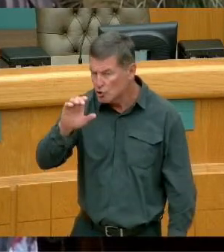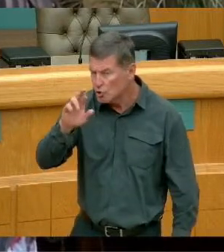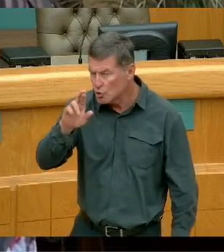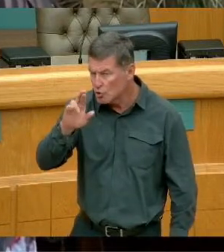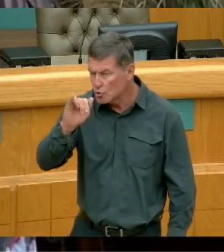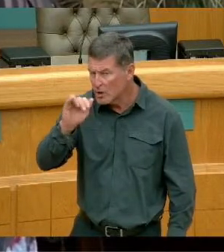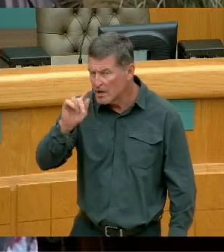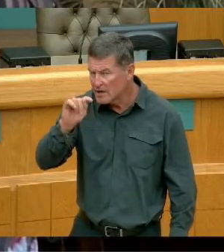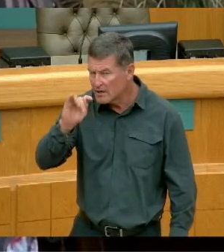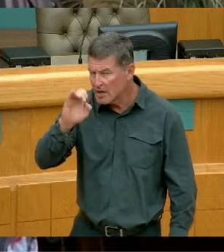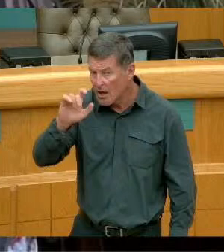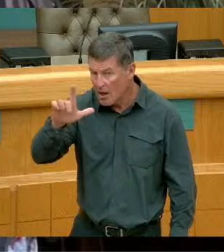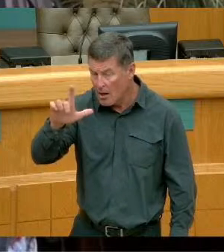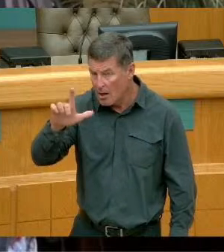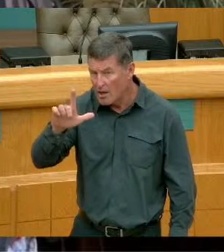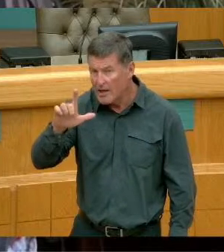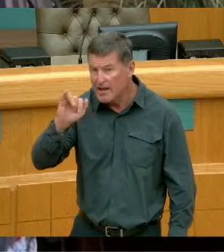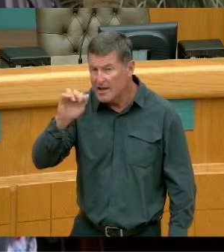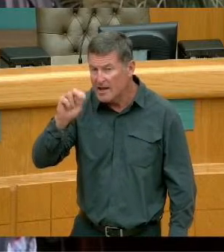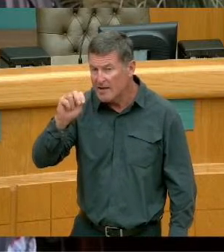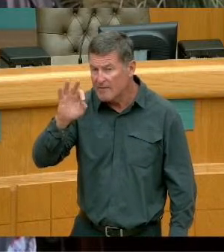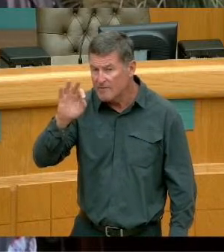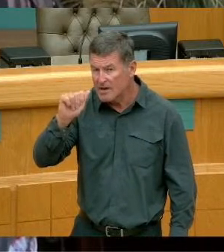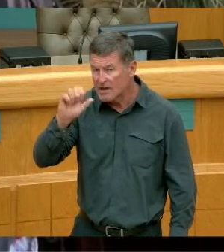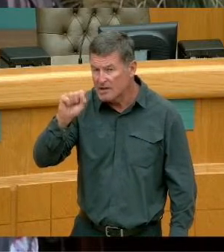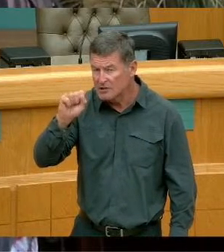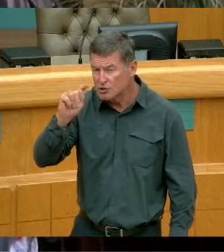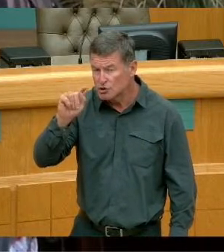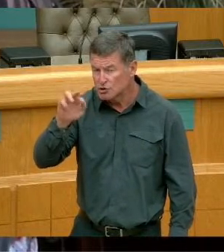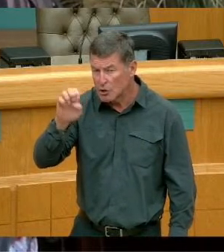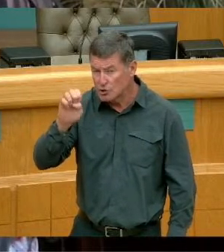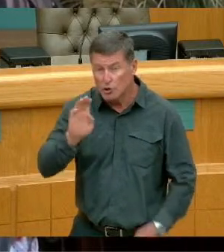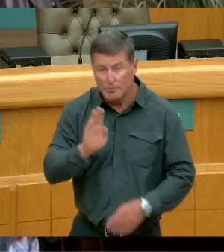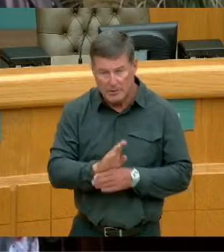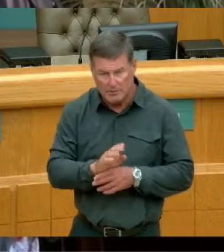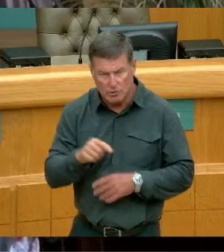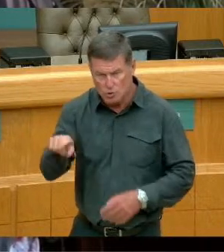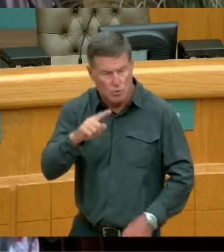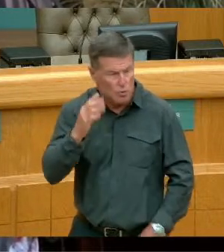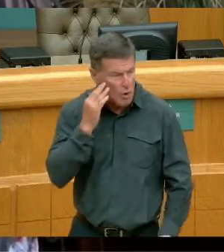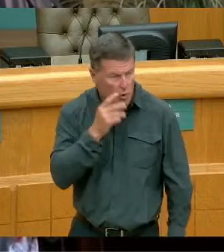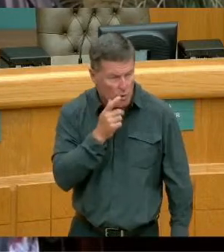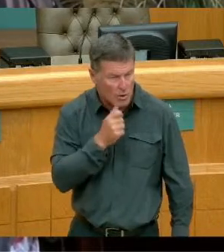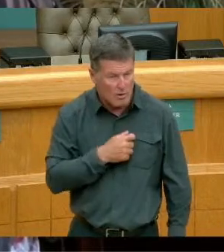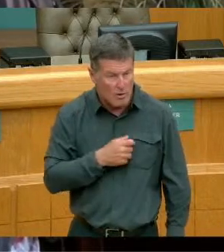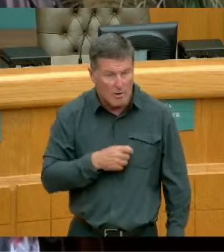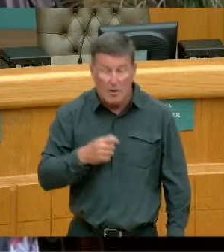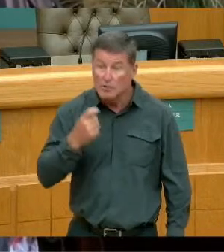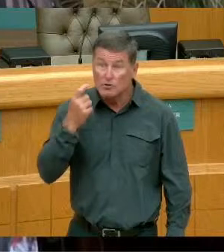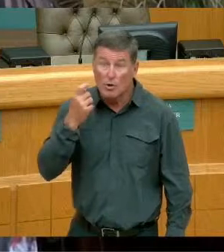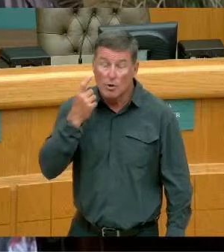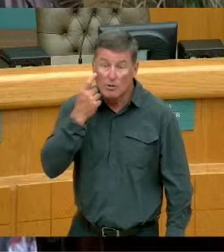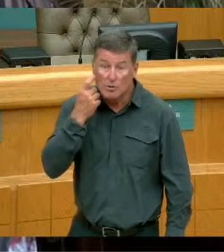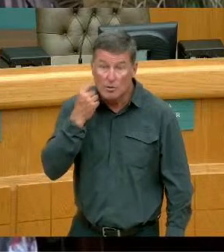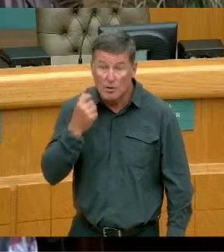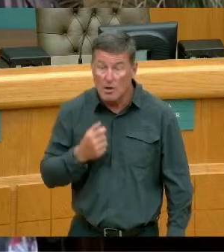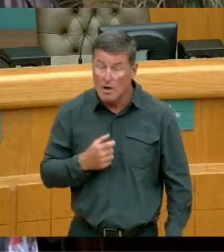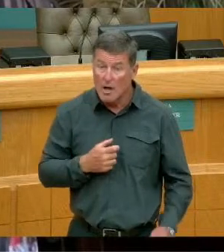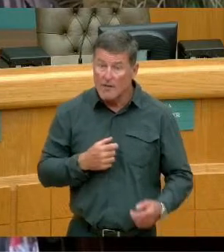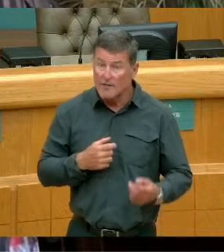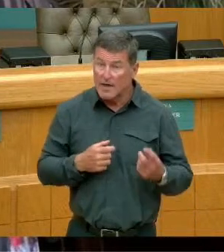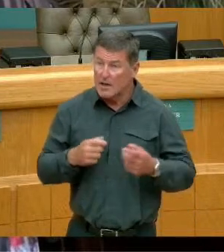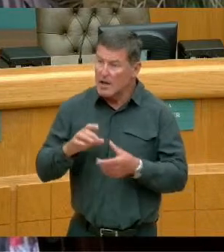infrastructure business, they know who they are. So where it gets tricky is I just had a COVID positive